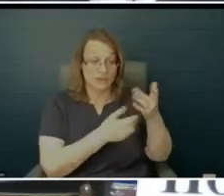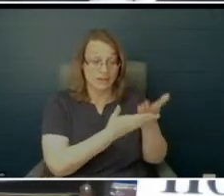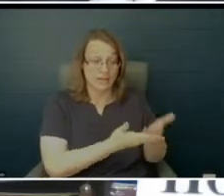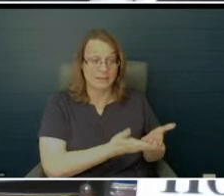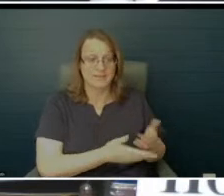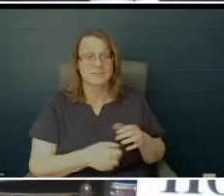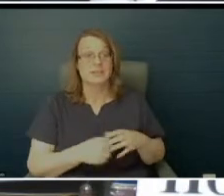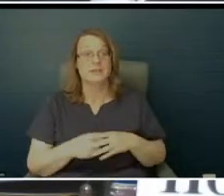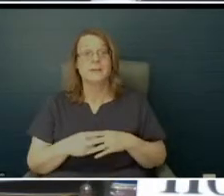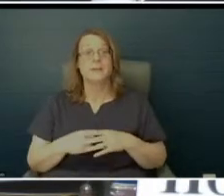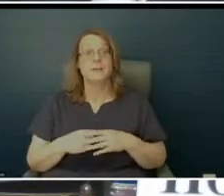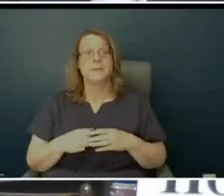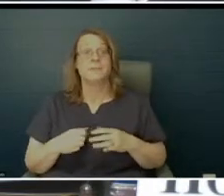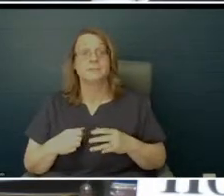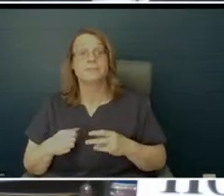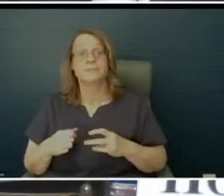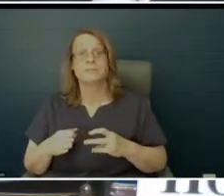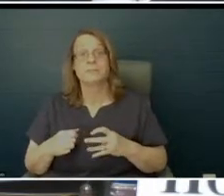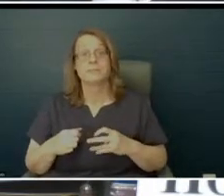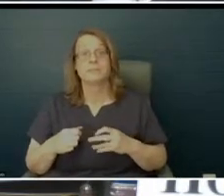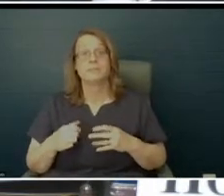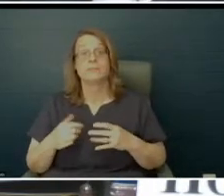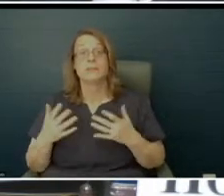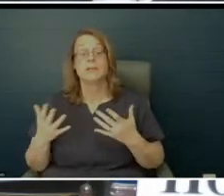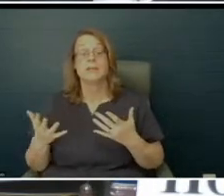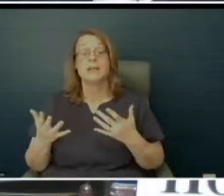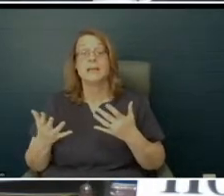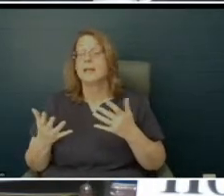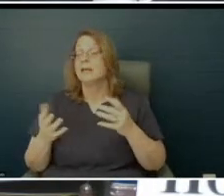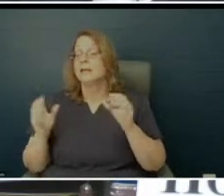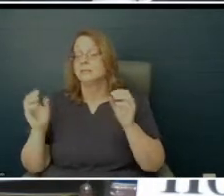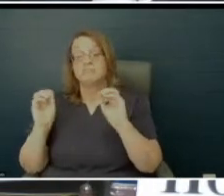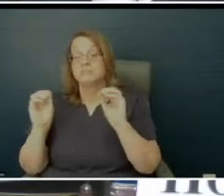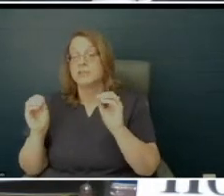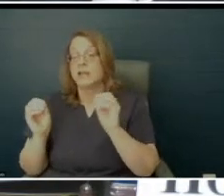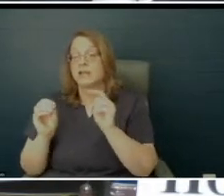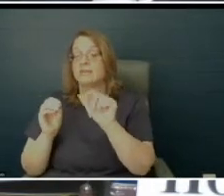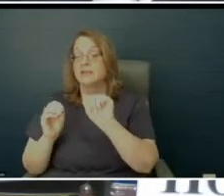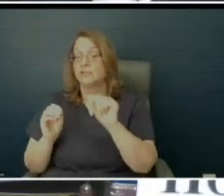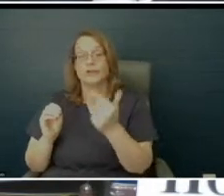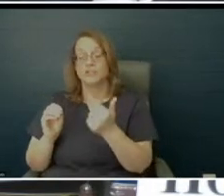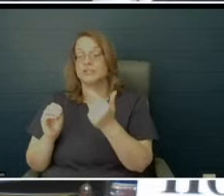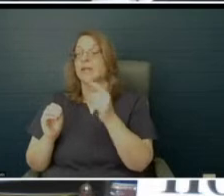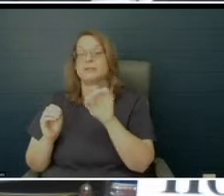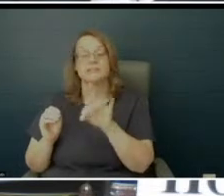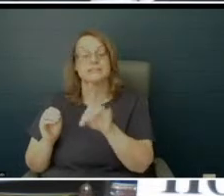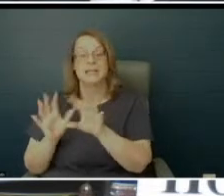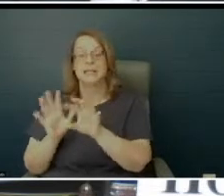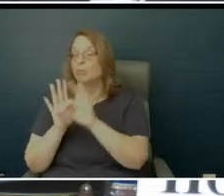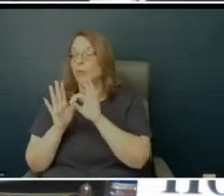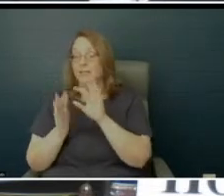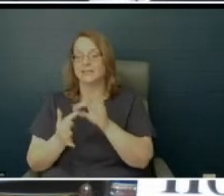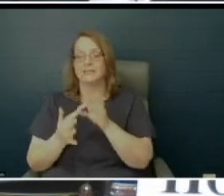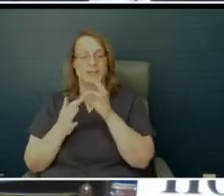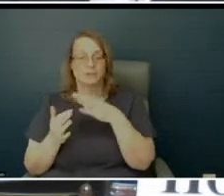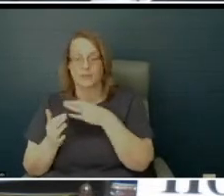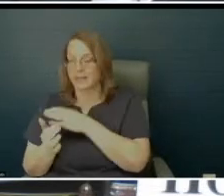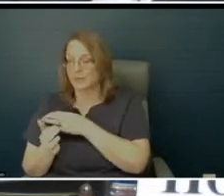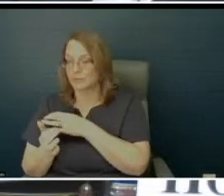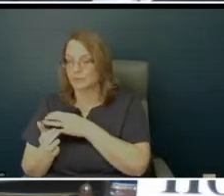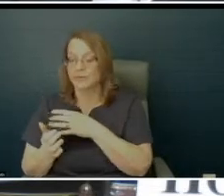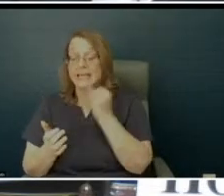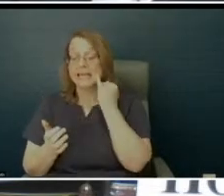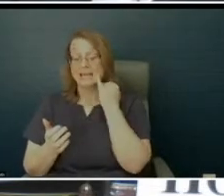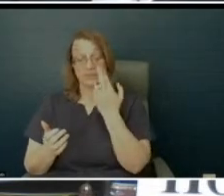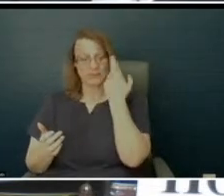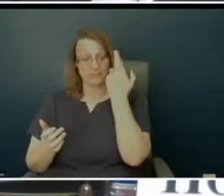appoint a special counsel. You would appoint a special counsel when the department, when there's a basis for an investigation and